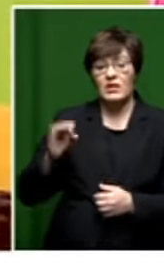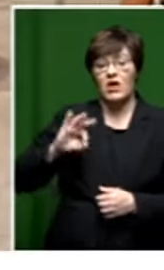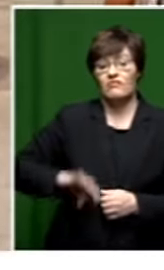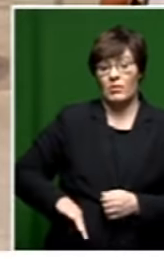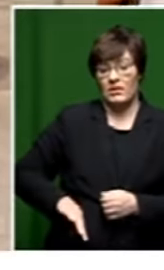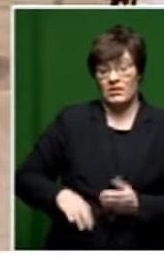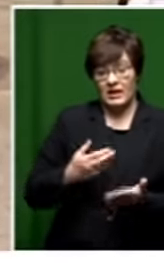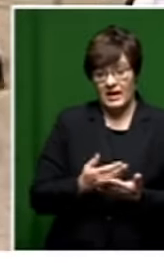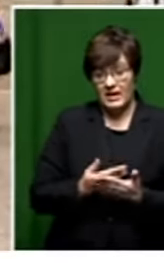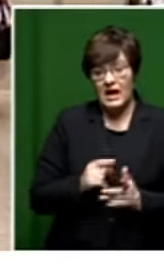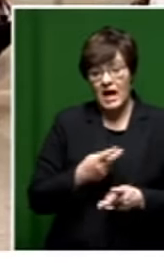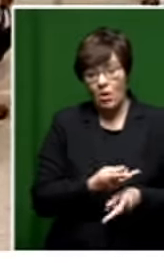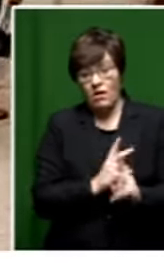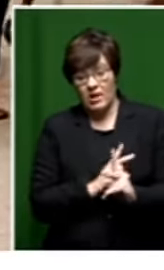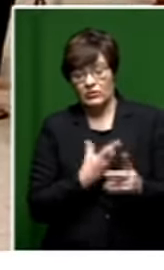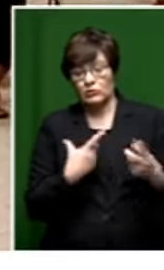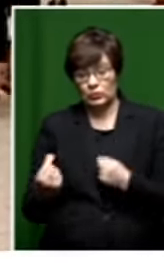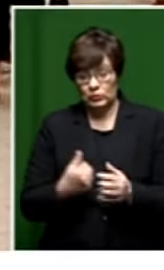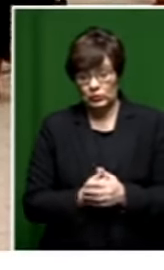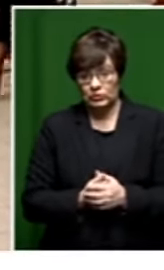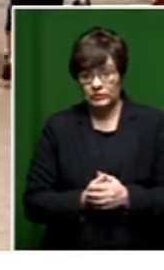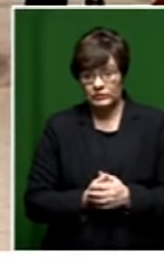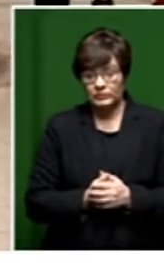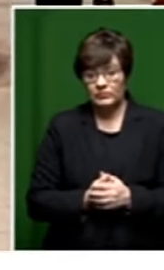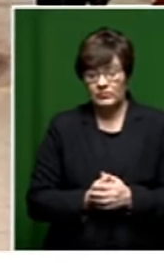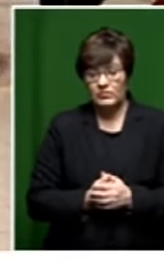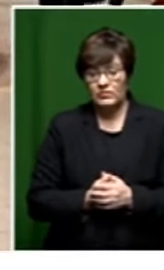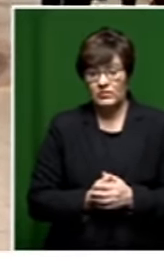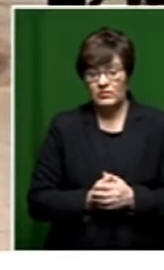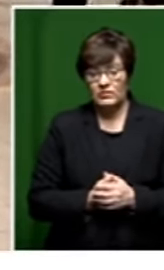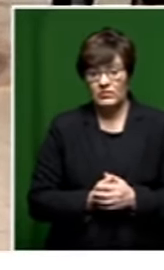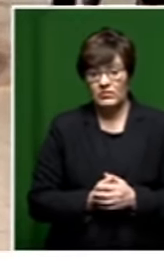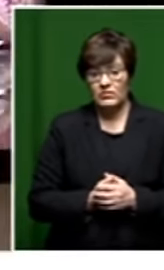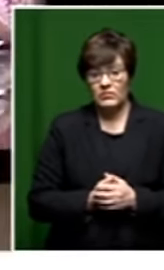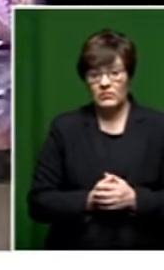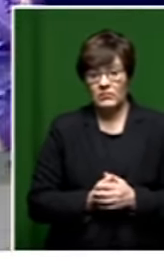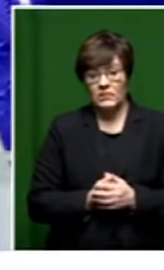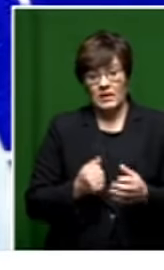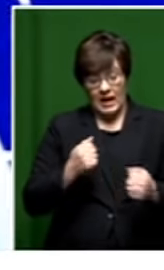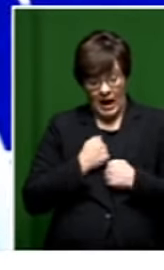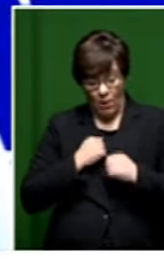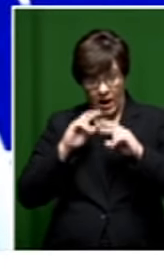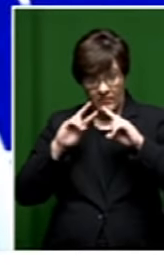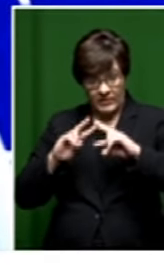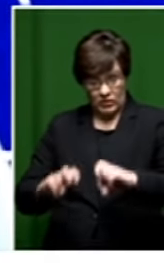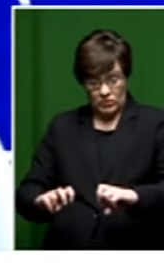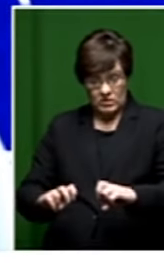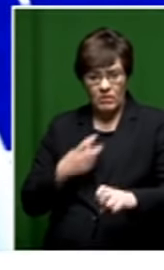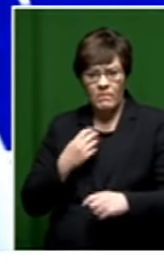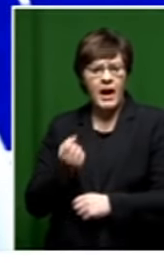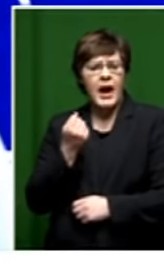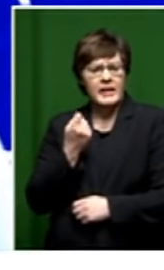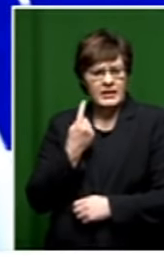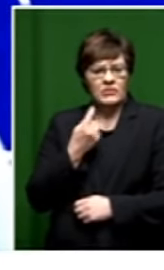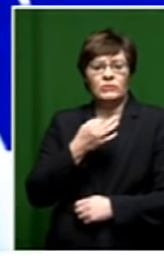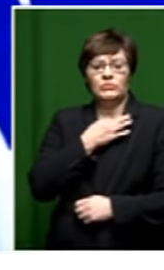and in driving how lending is done. But what I can safely say here is that when in our investigations, we got to understand